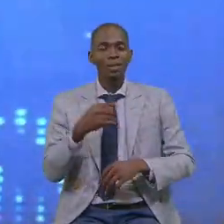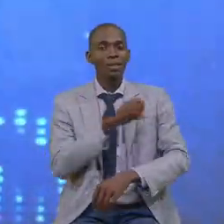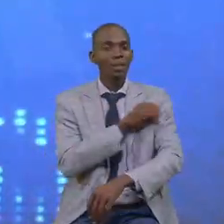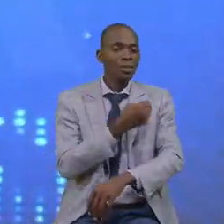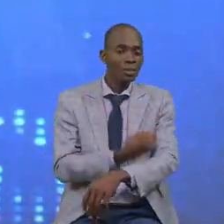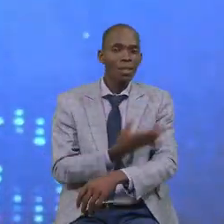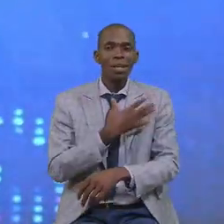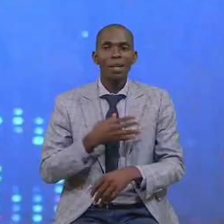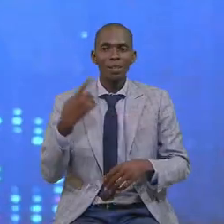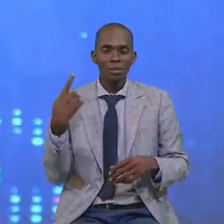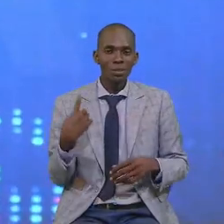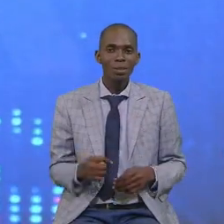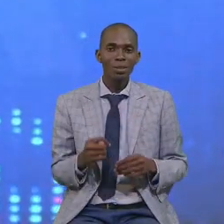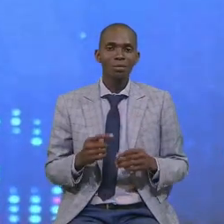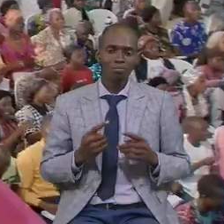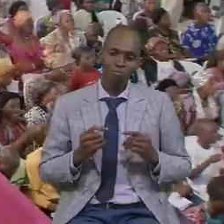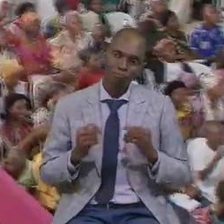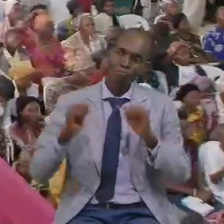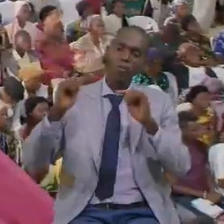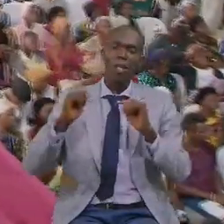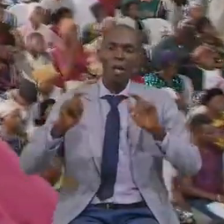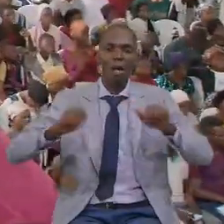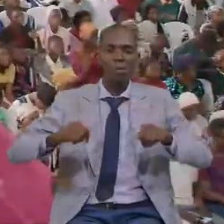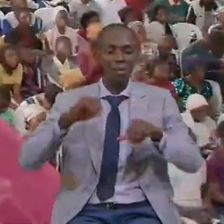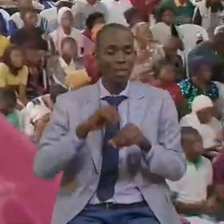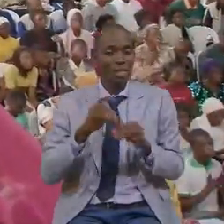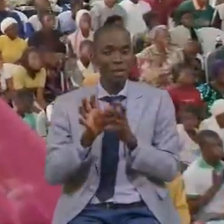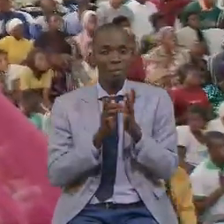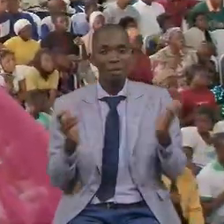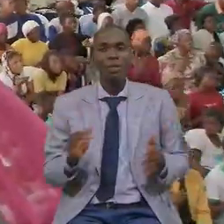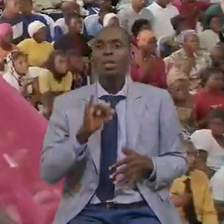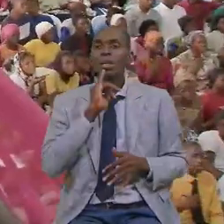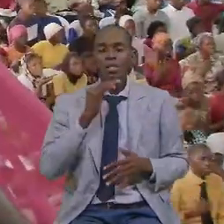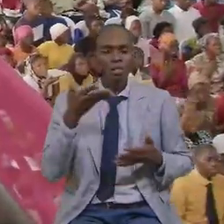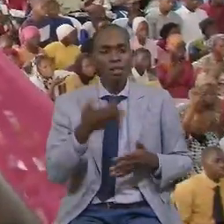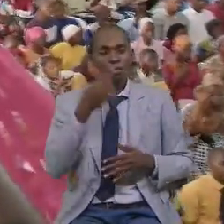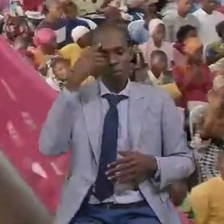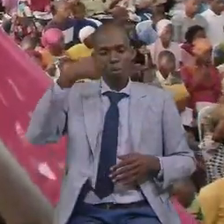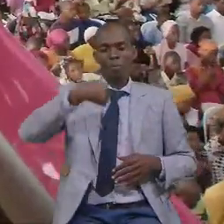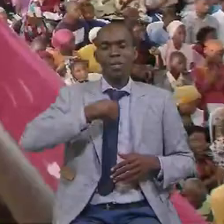flying ability over there in the Bible is there for me.